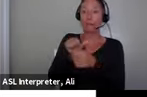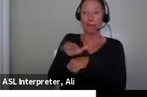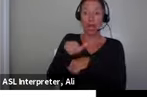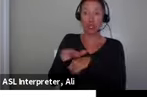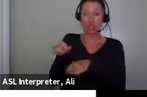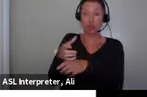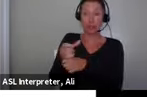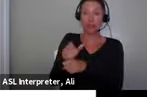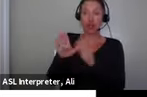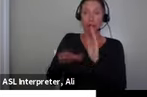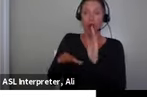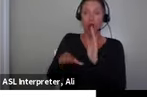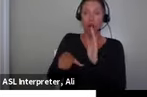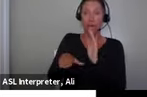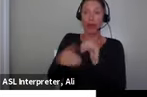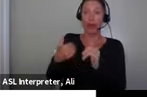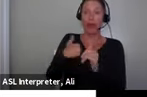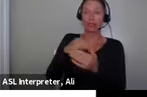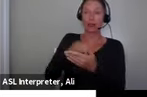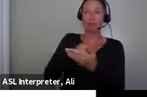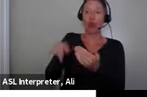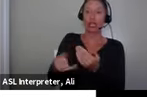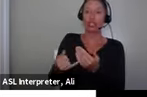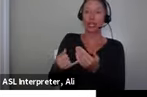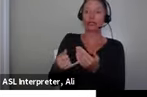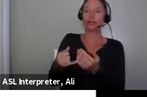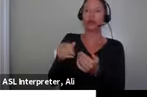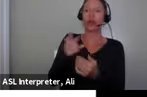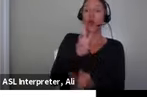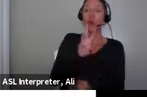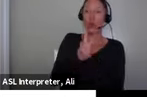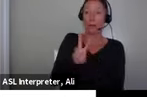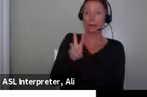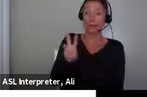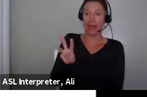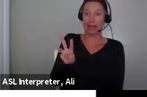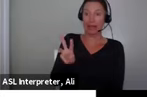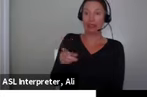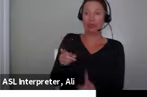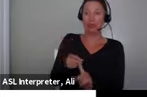the bottom, there is a project website to